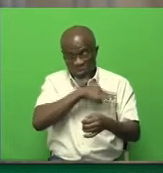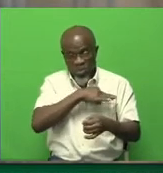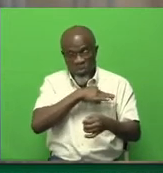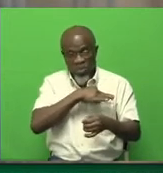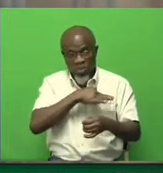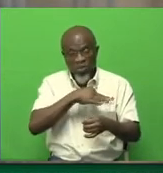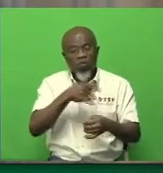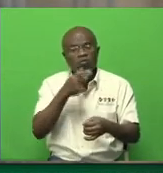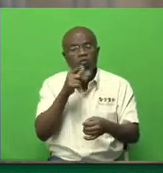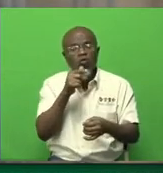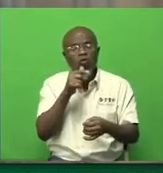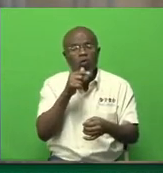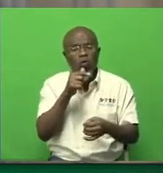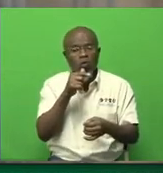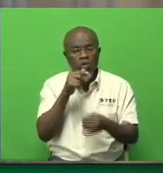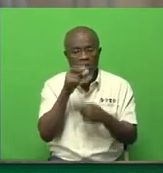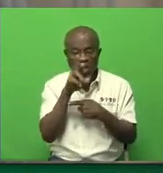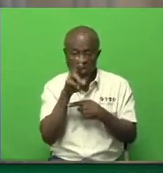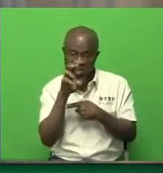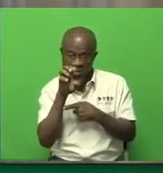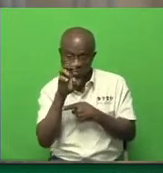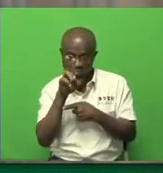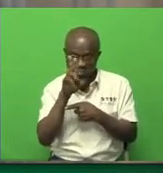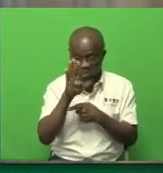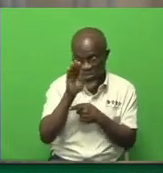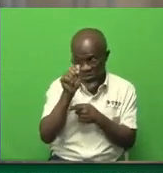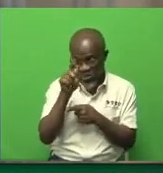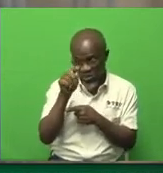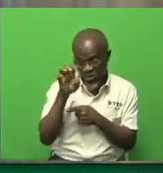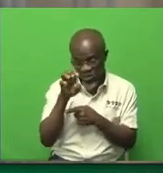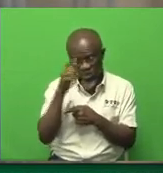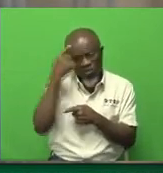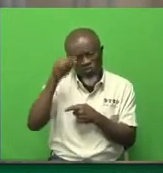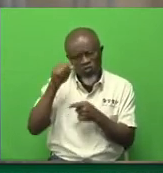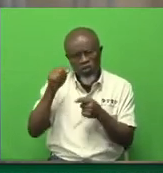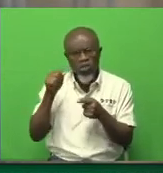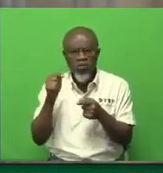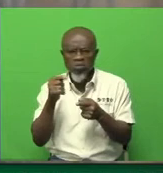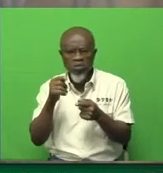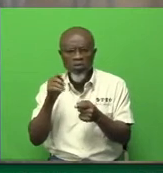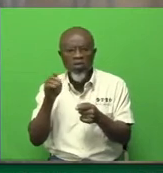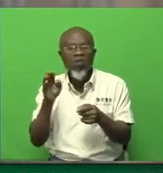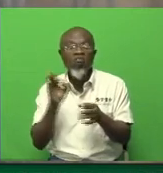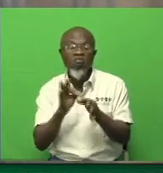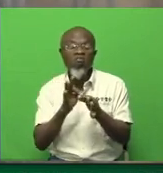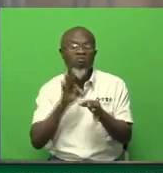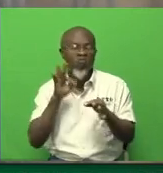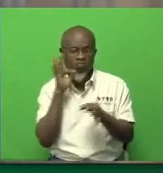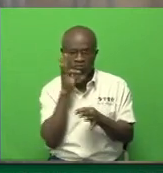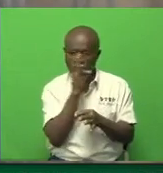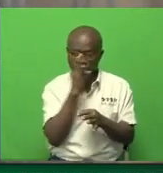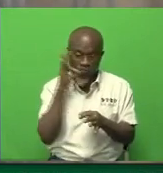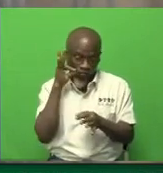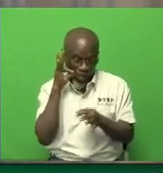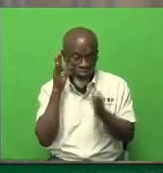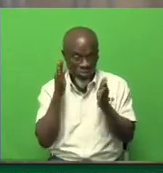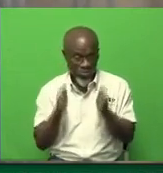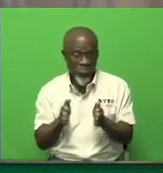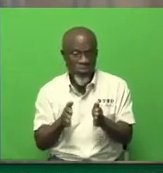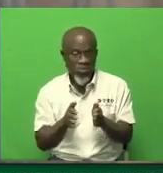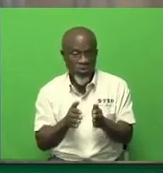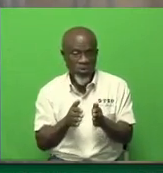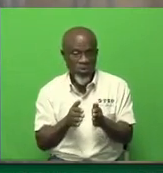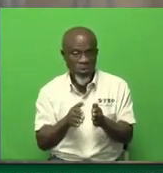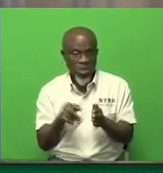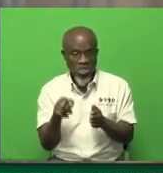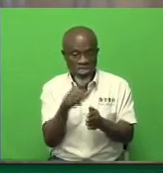small farmers small farmers are not in a position to invest thousands of dollars in solar energy or